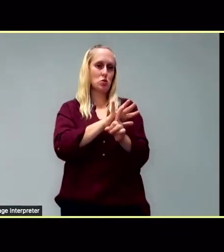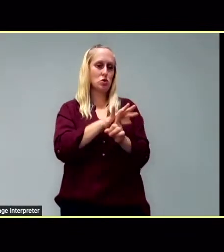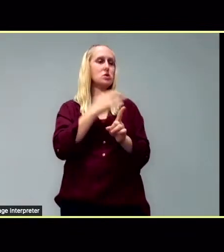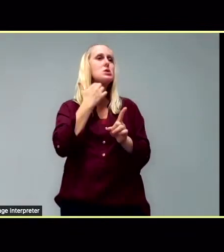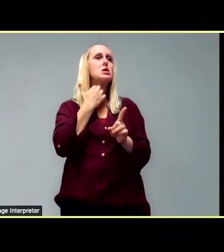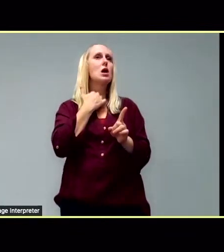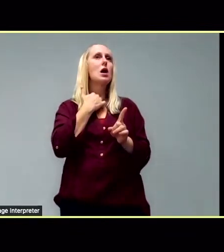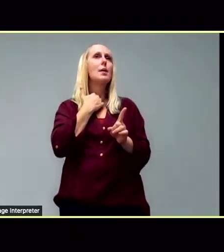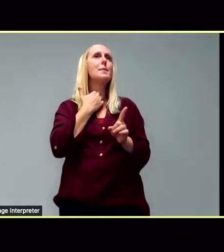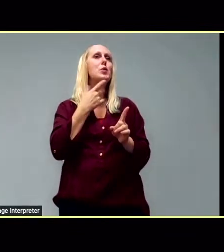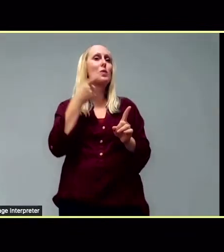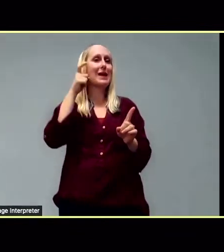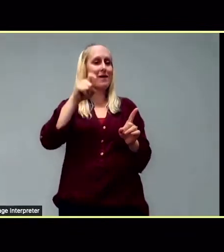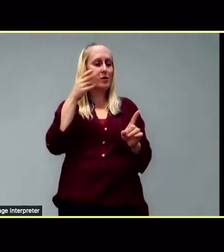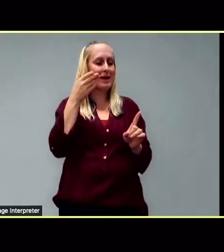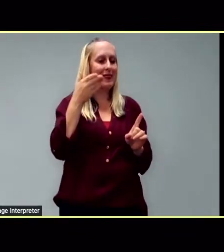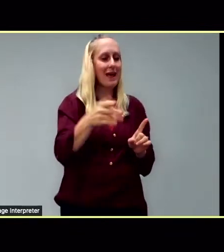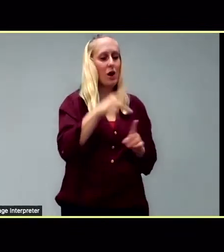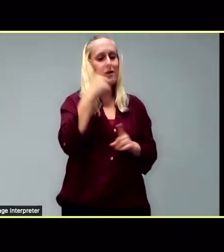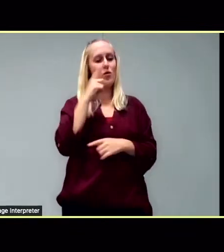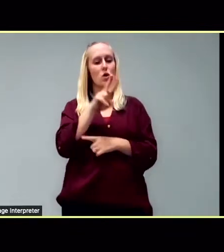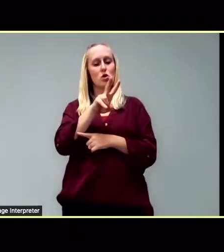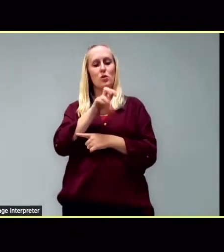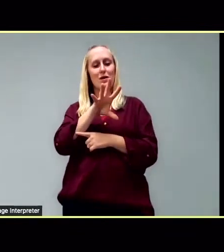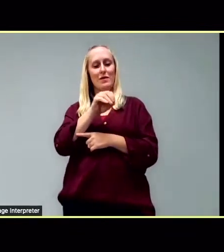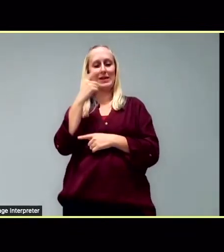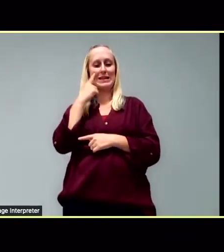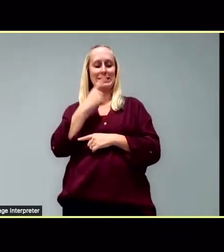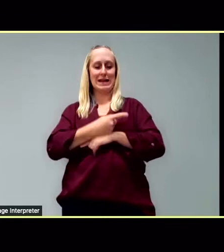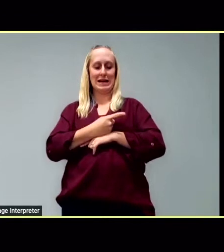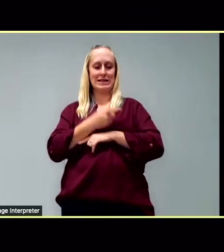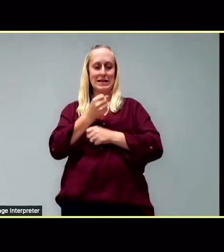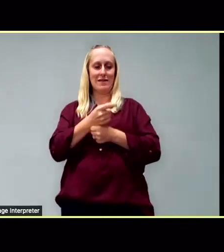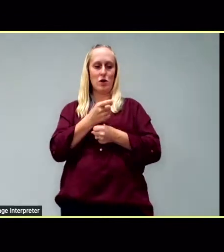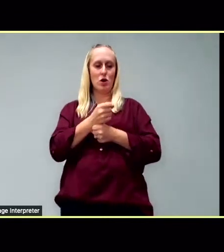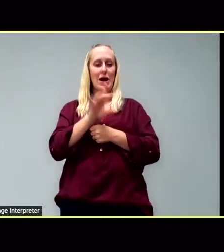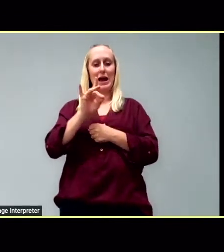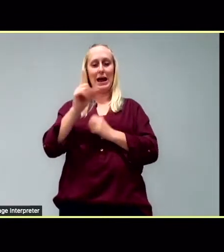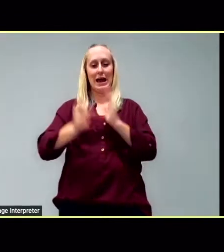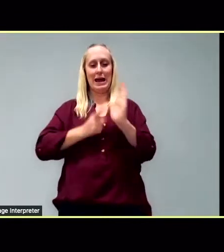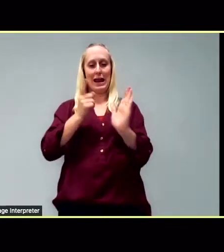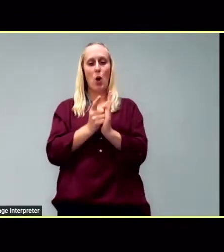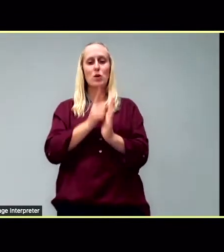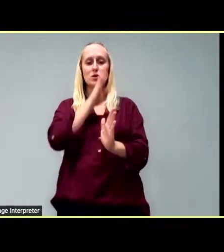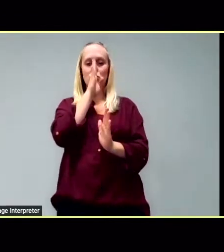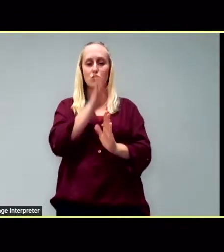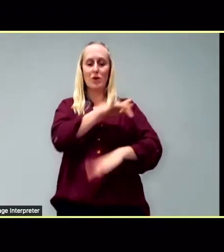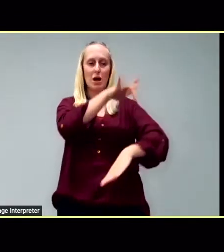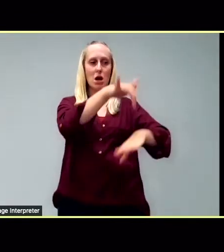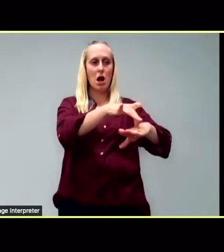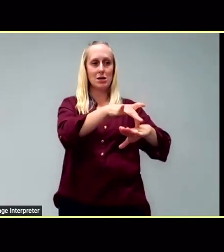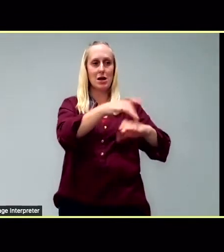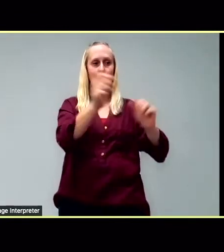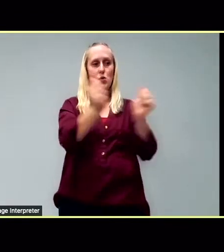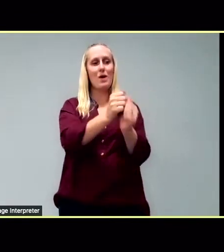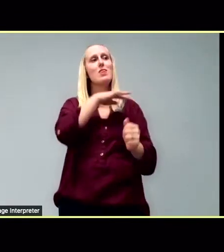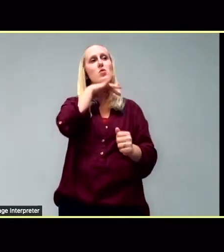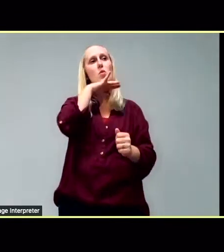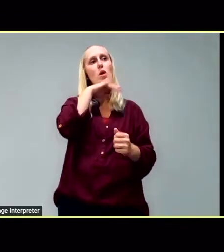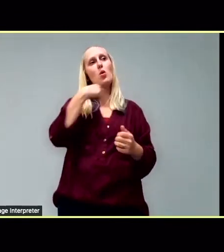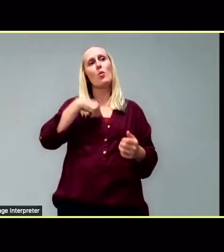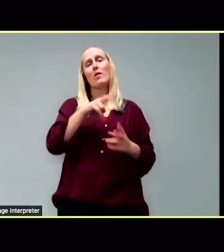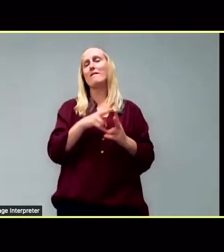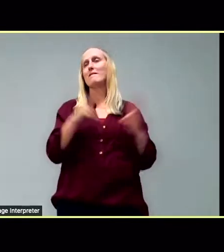to be on site for 250 days a year, 8 hours a day being exposed to that soil. So that's how conservative we were in